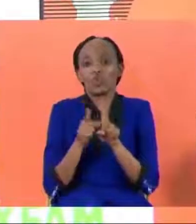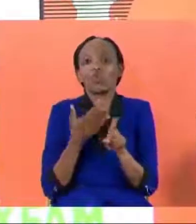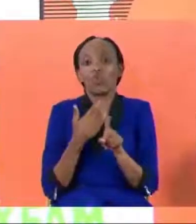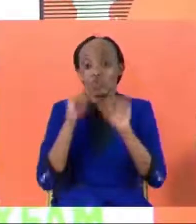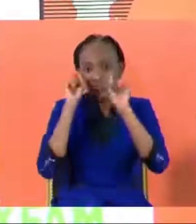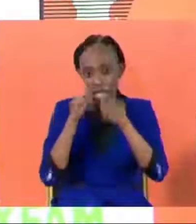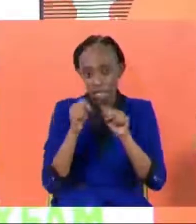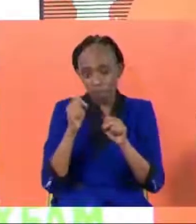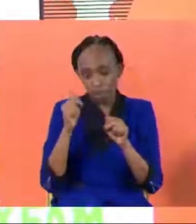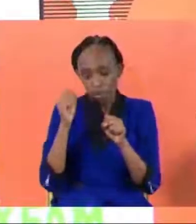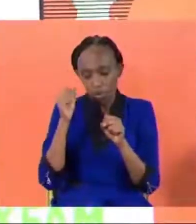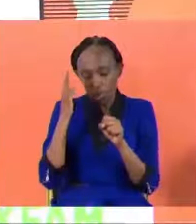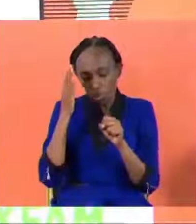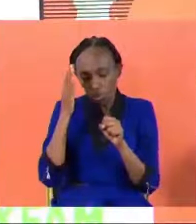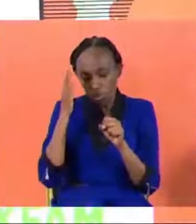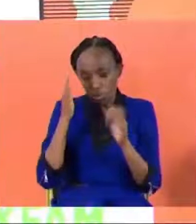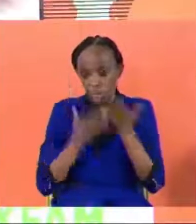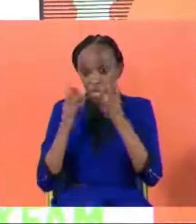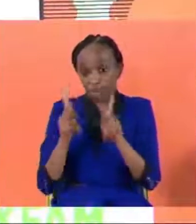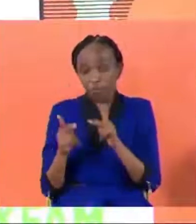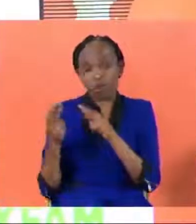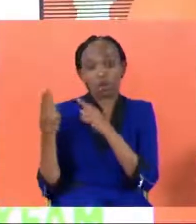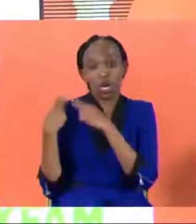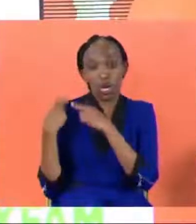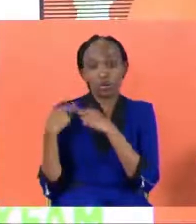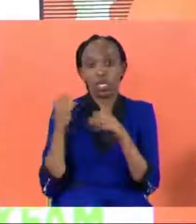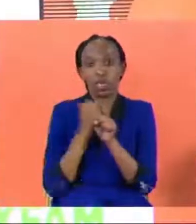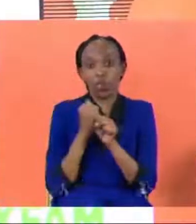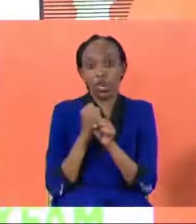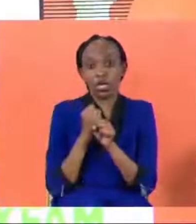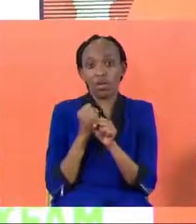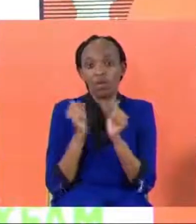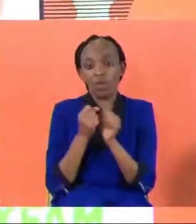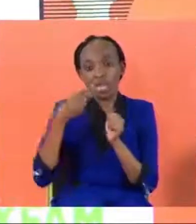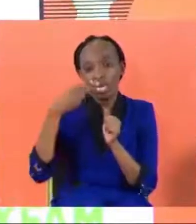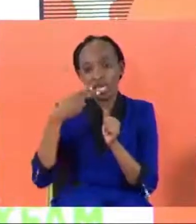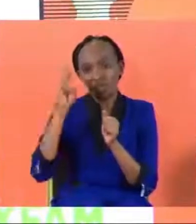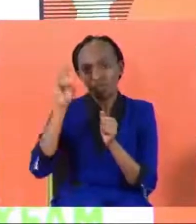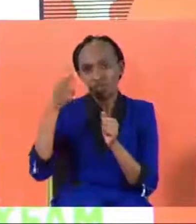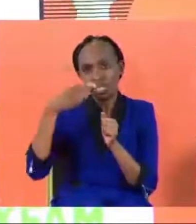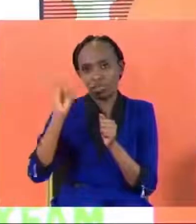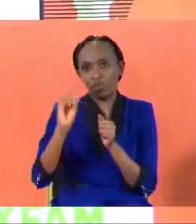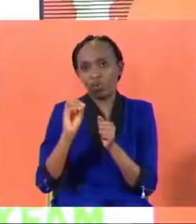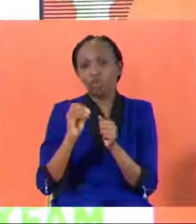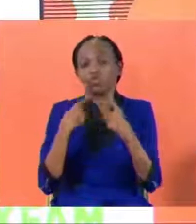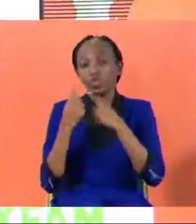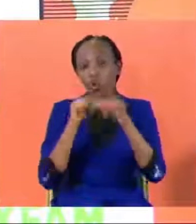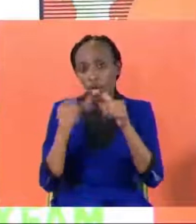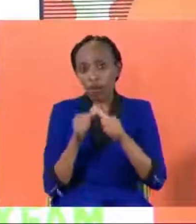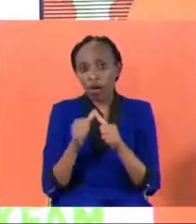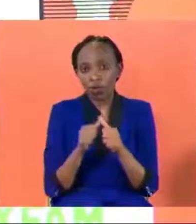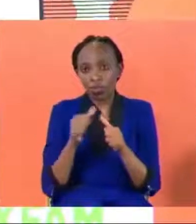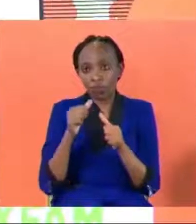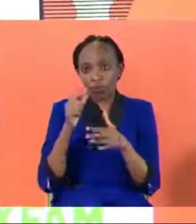to hold power to account. So I brought in the World Health Organization to talk about the COVAX scheme, to talk about what